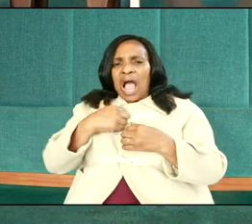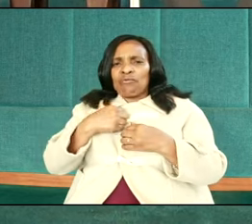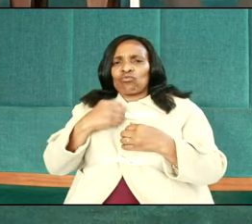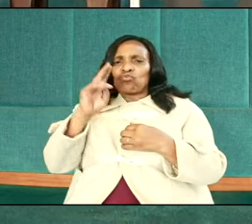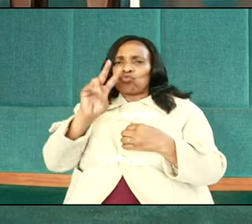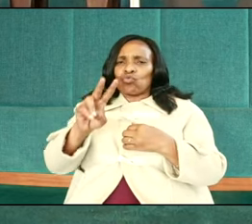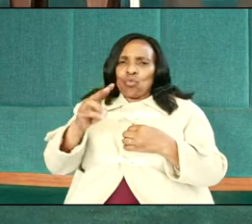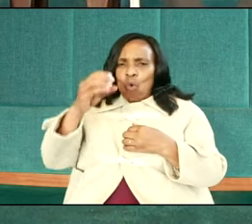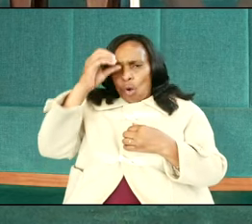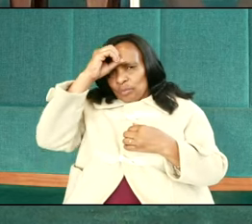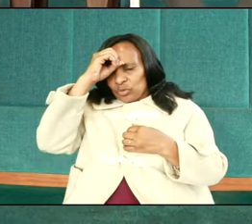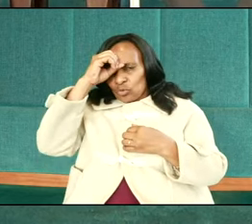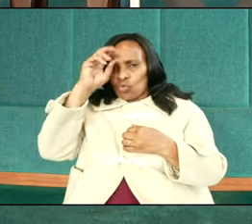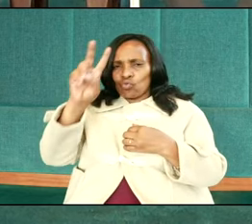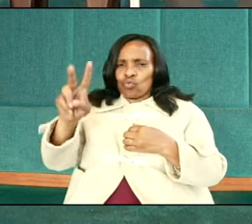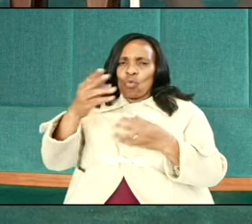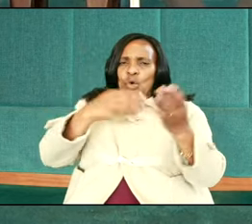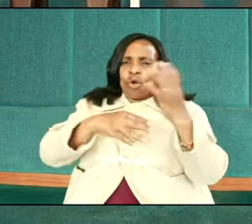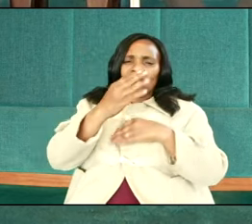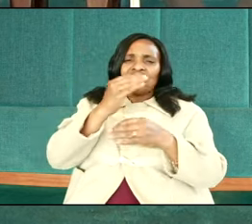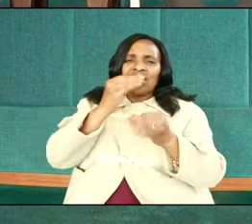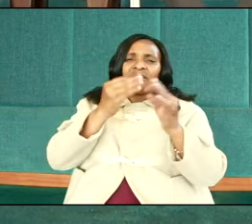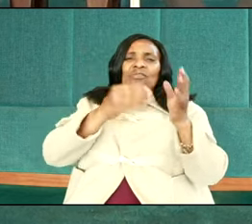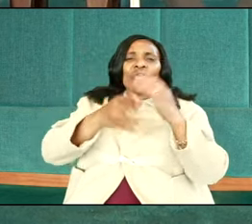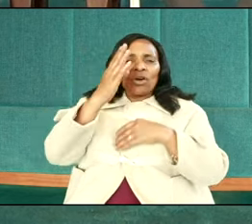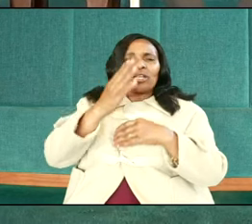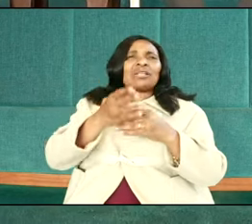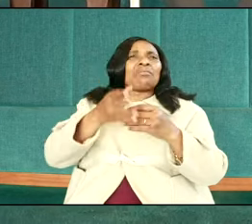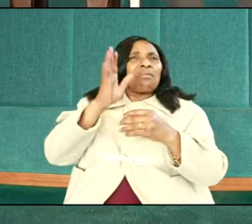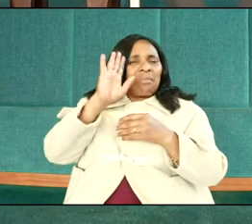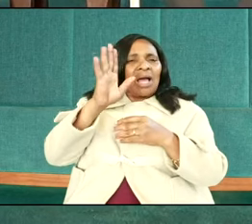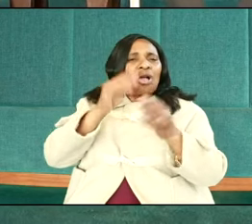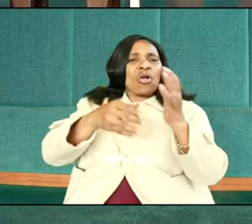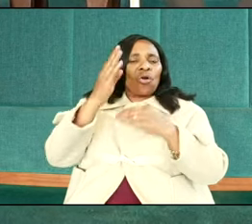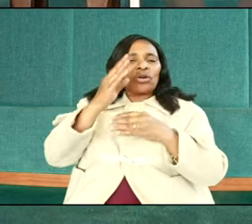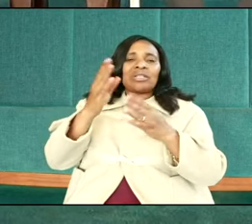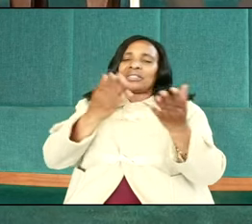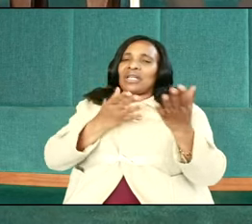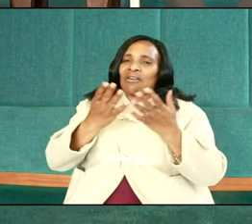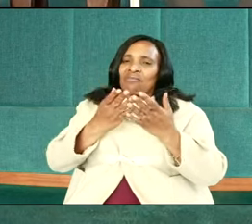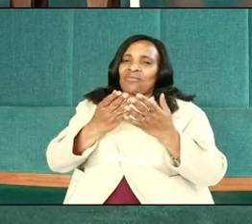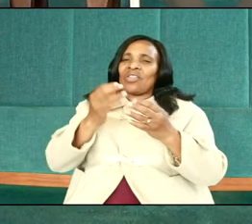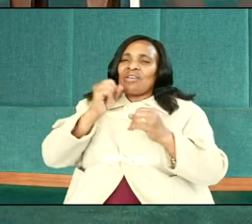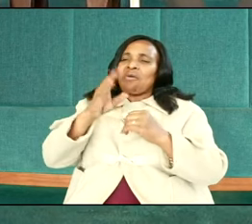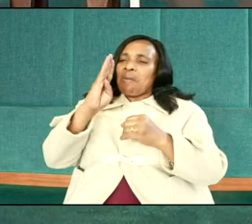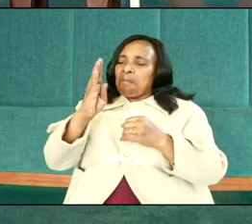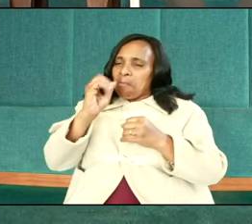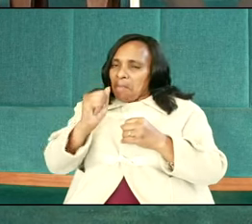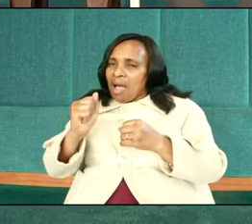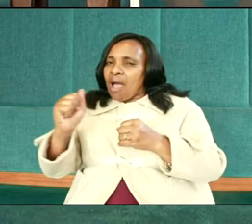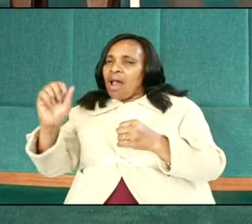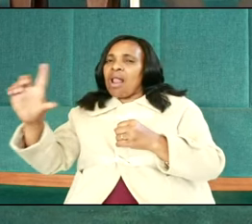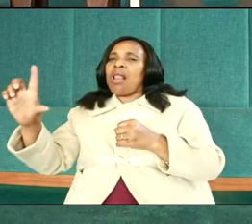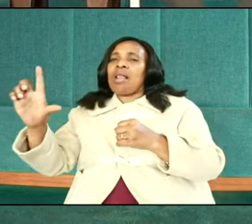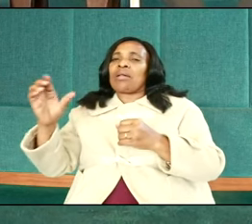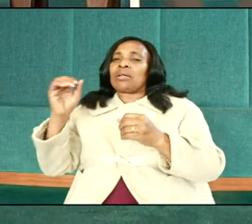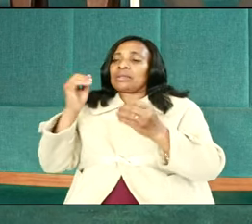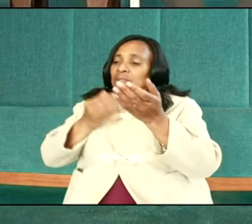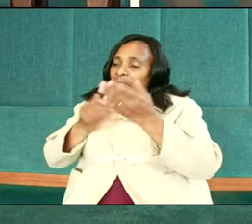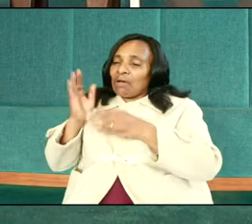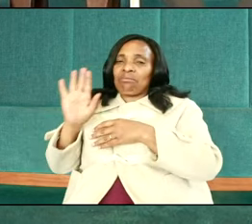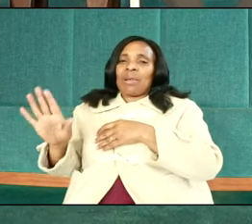waver between two gods? If God is God, serve him. If Baal is God, serve him. And now,